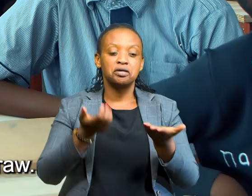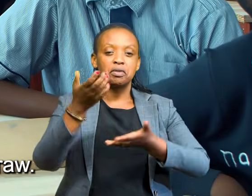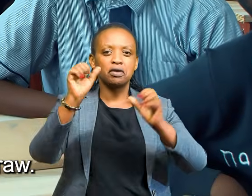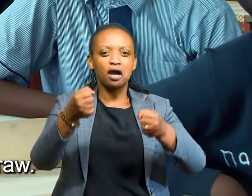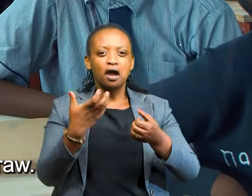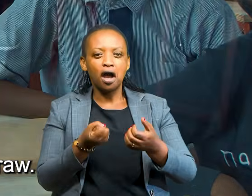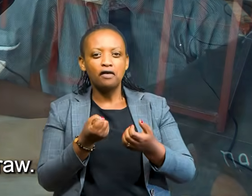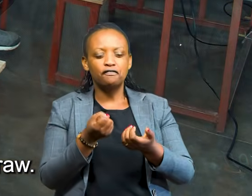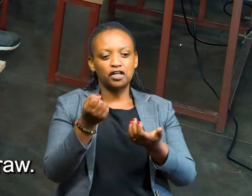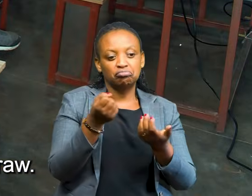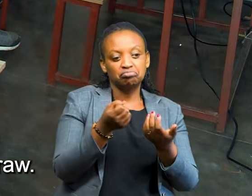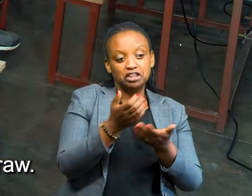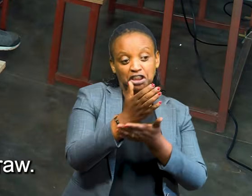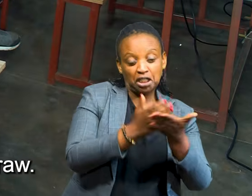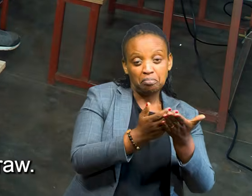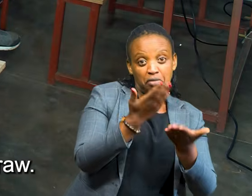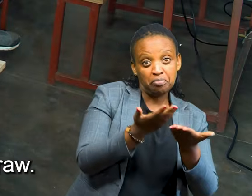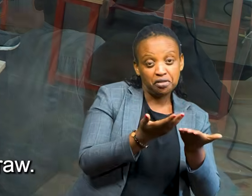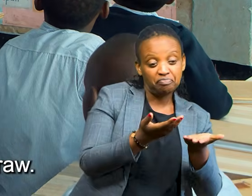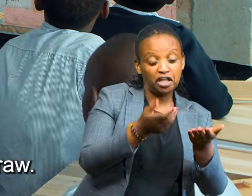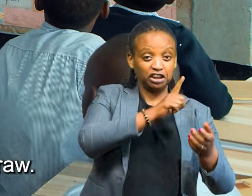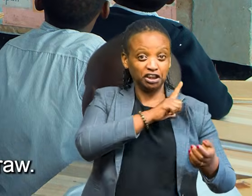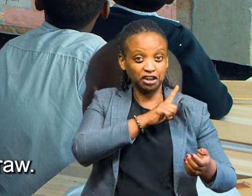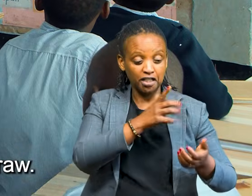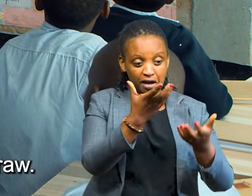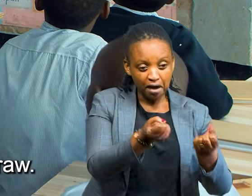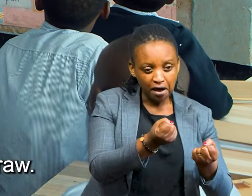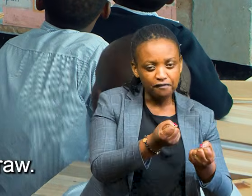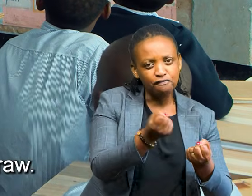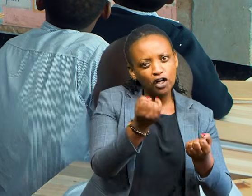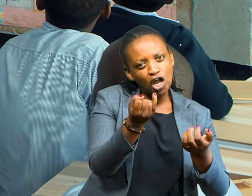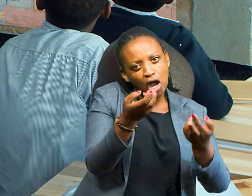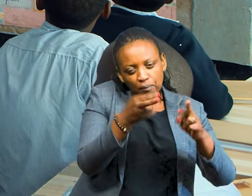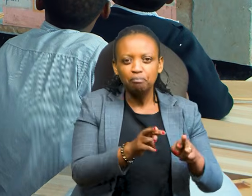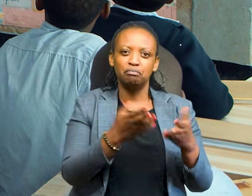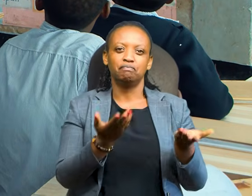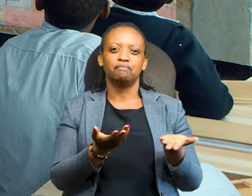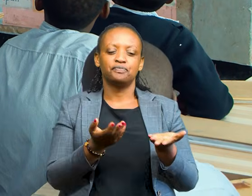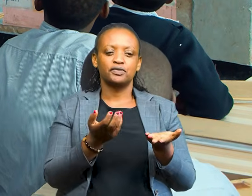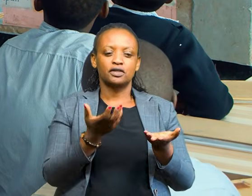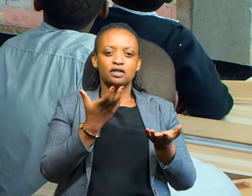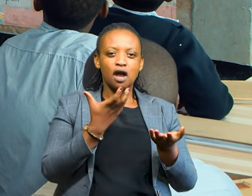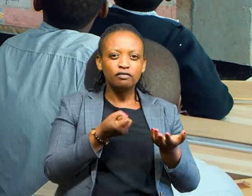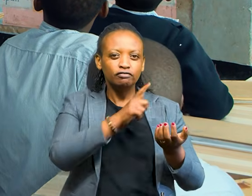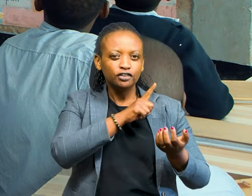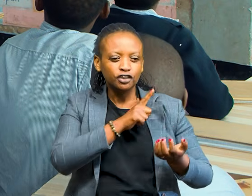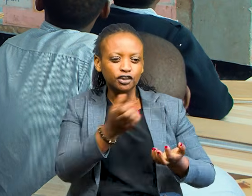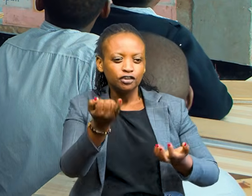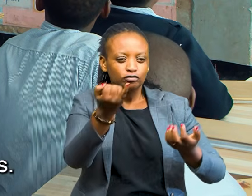We can have a draw. There is also a chance of having a draw. A chance of having a